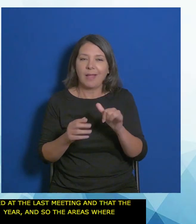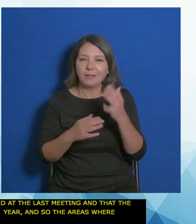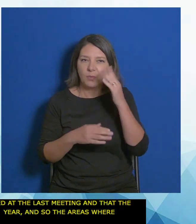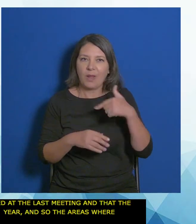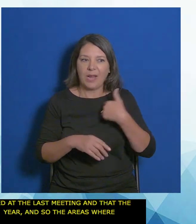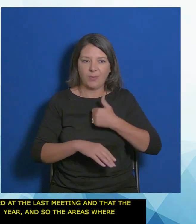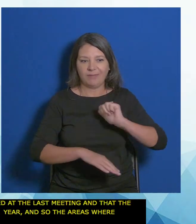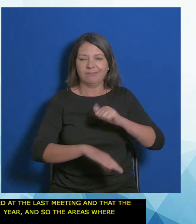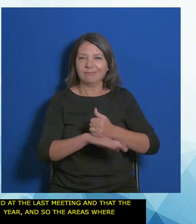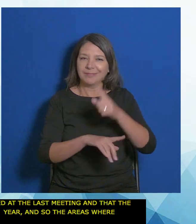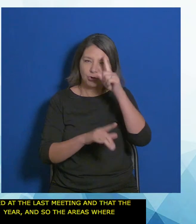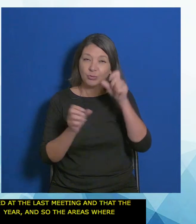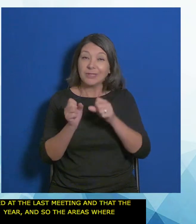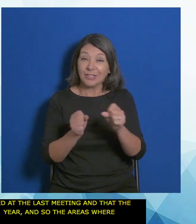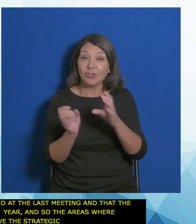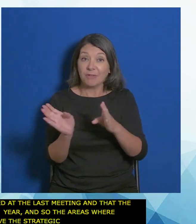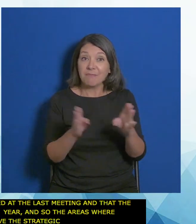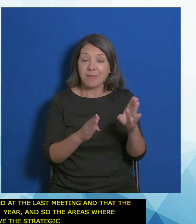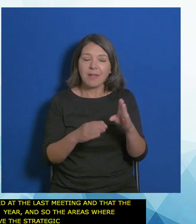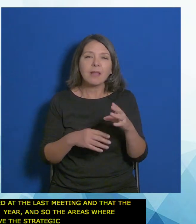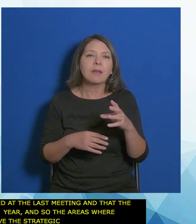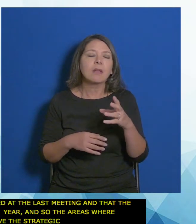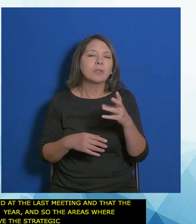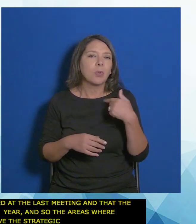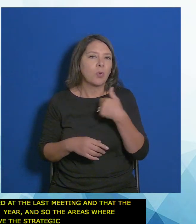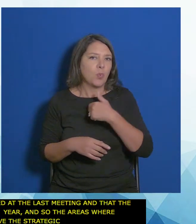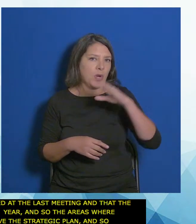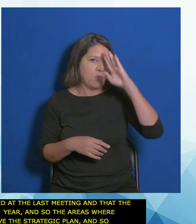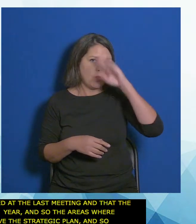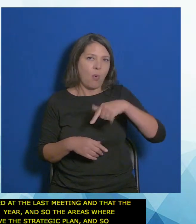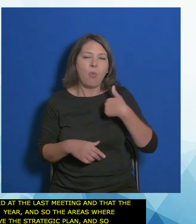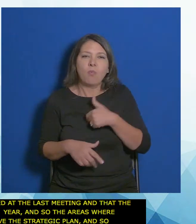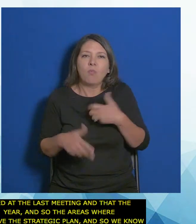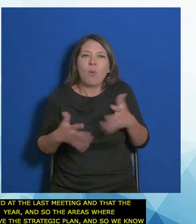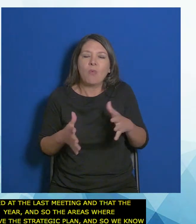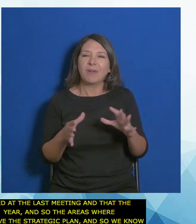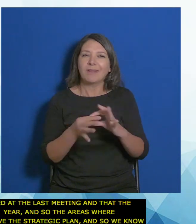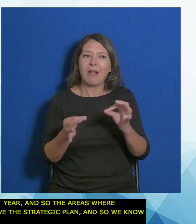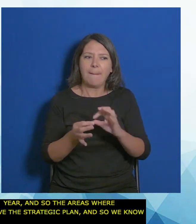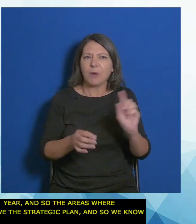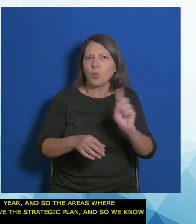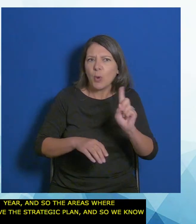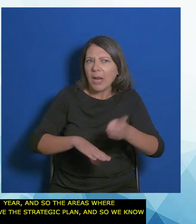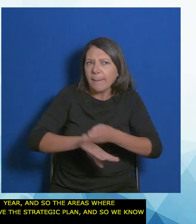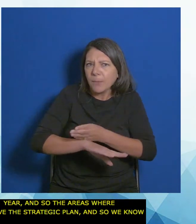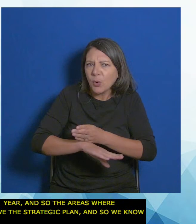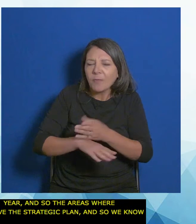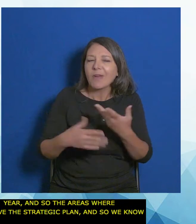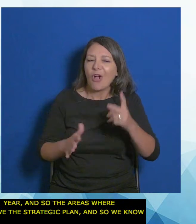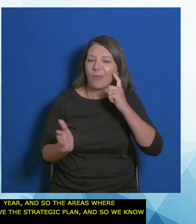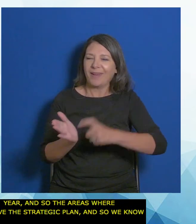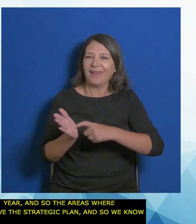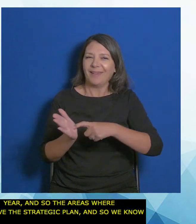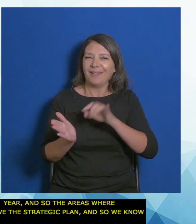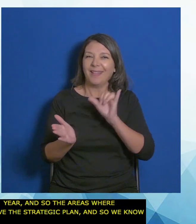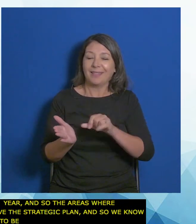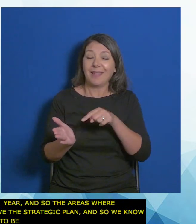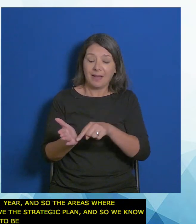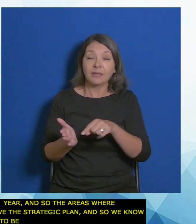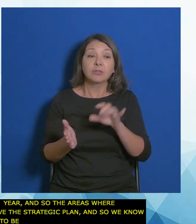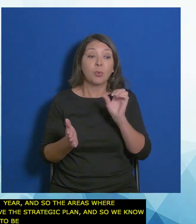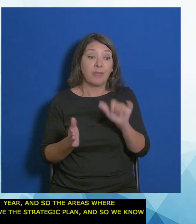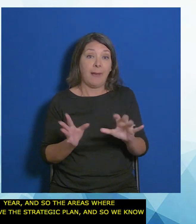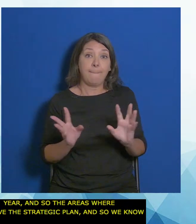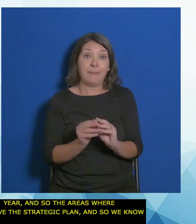strategic plan. So we know and we've commented on where the improvement needs to be. That meeting is going to be to talk about